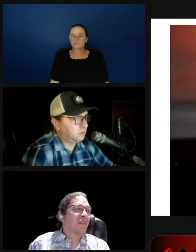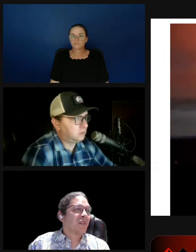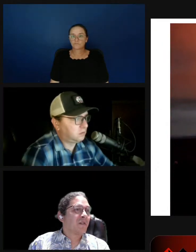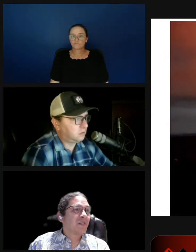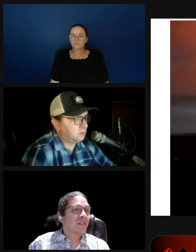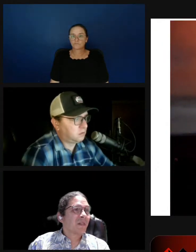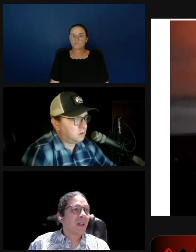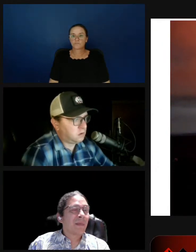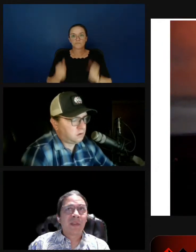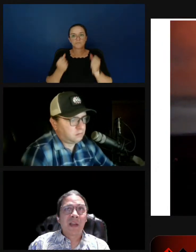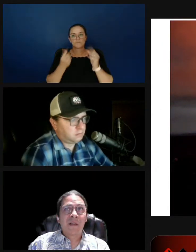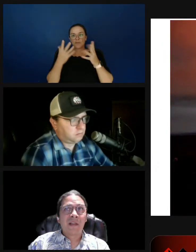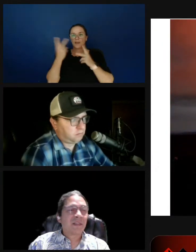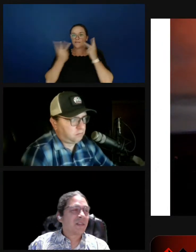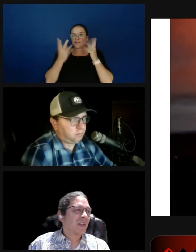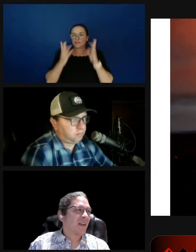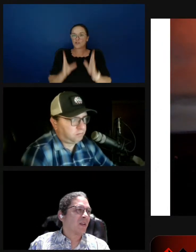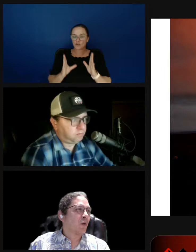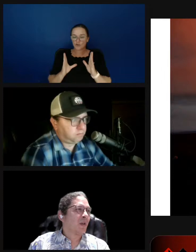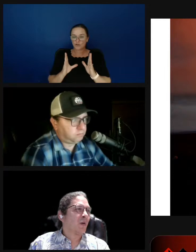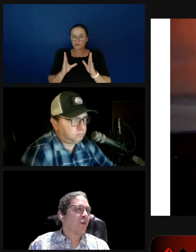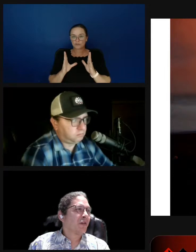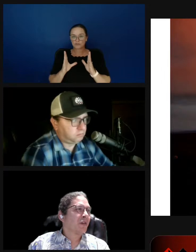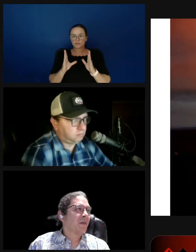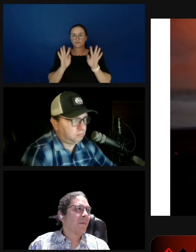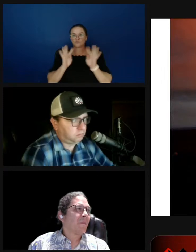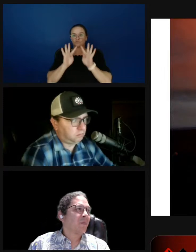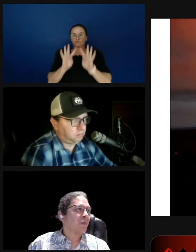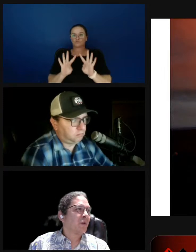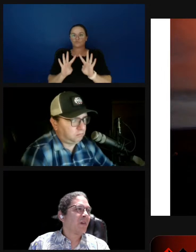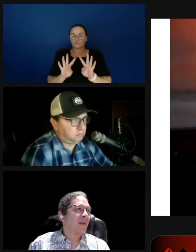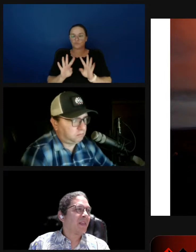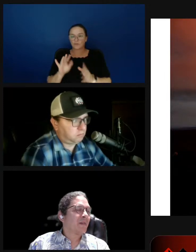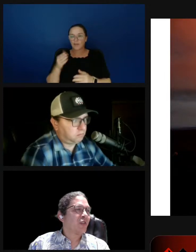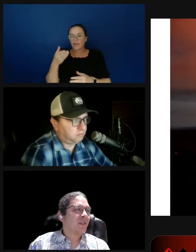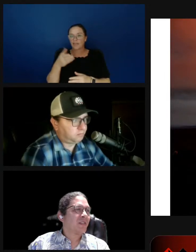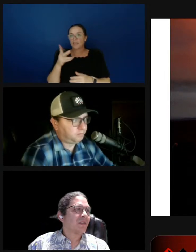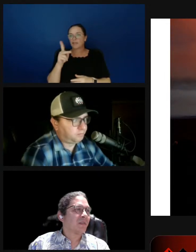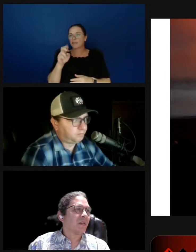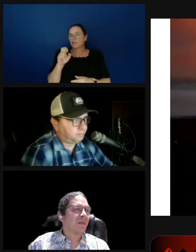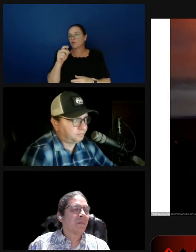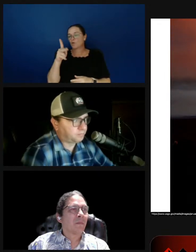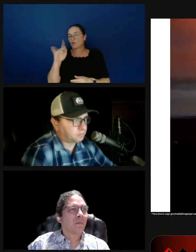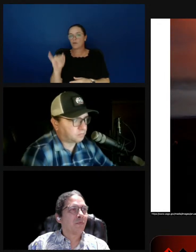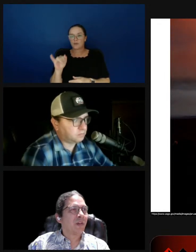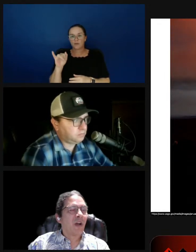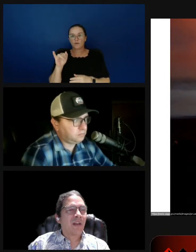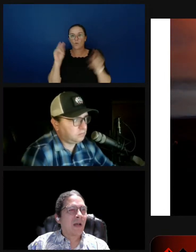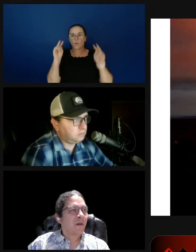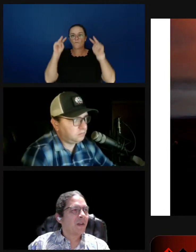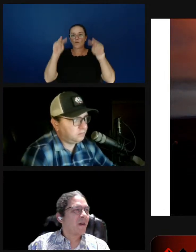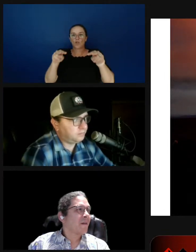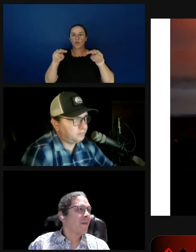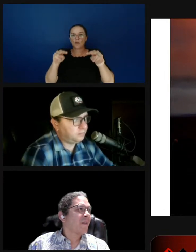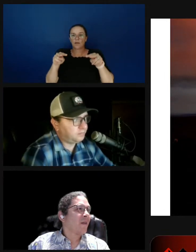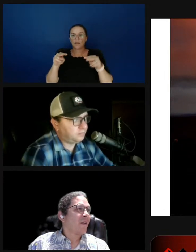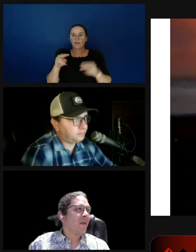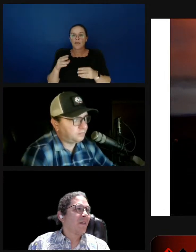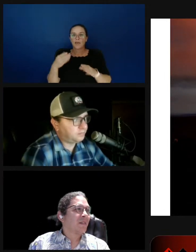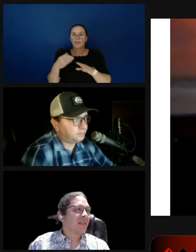lot of visitors coming to the area. This is a Kanakakoi overlook, photographed by the USGS in a pre-dawn hour